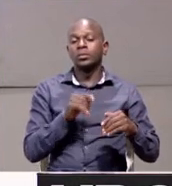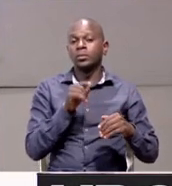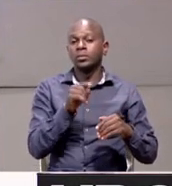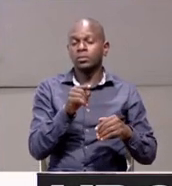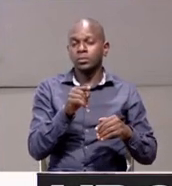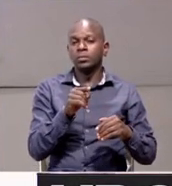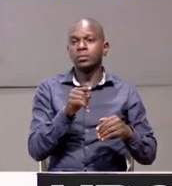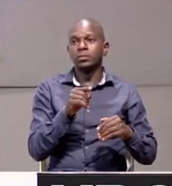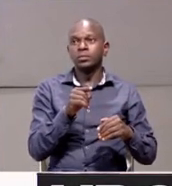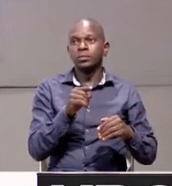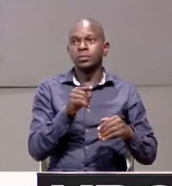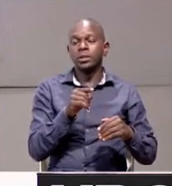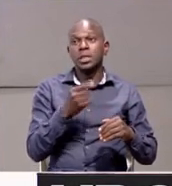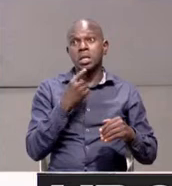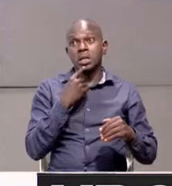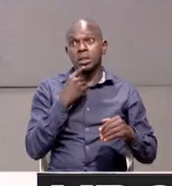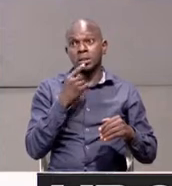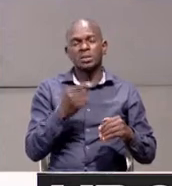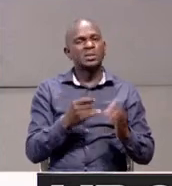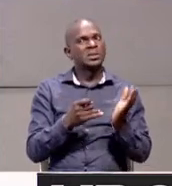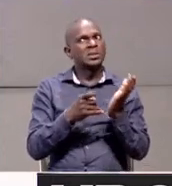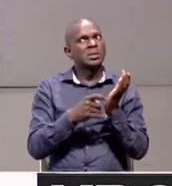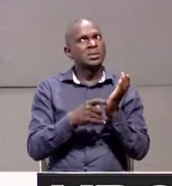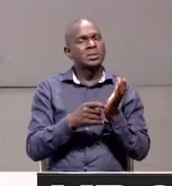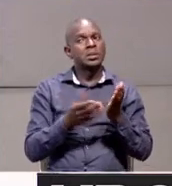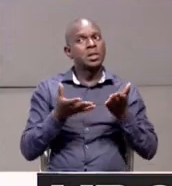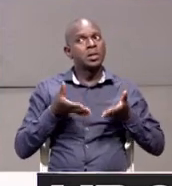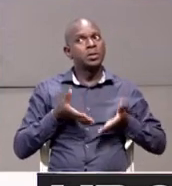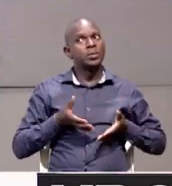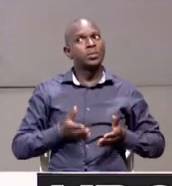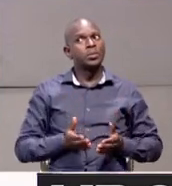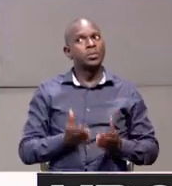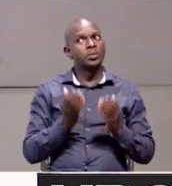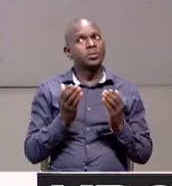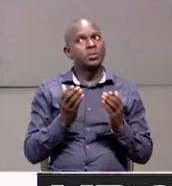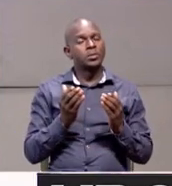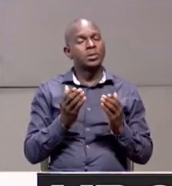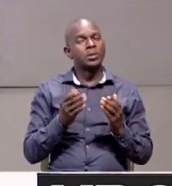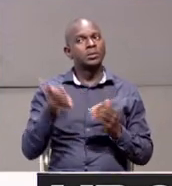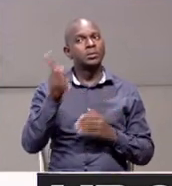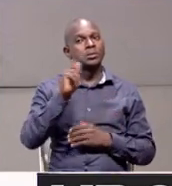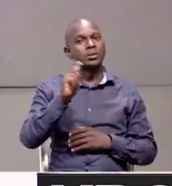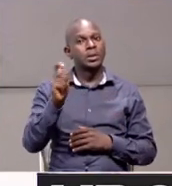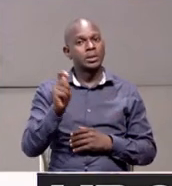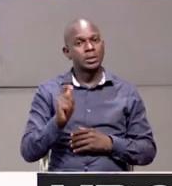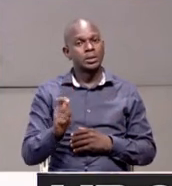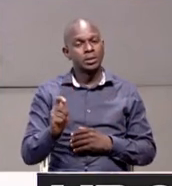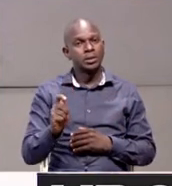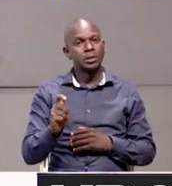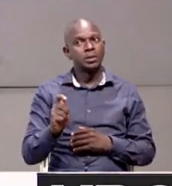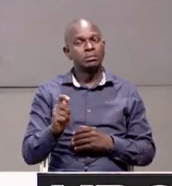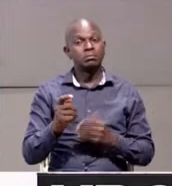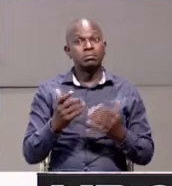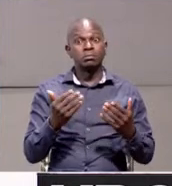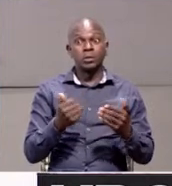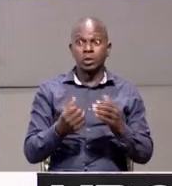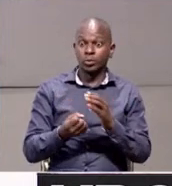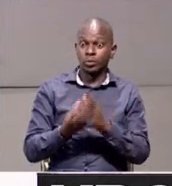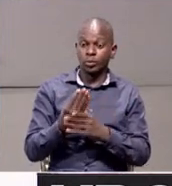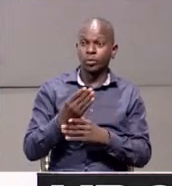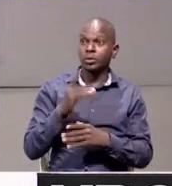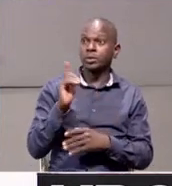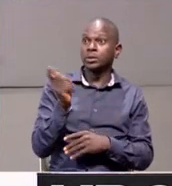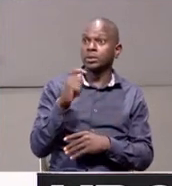phrase saying, Kiswahili was born in Tanzania, it grew up in